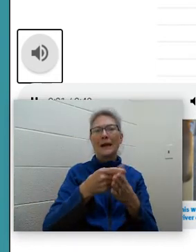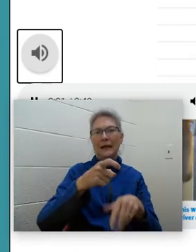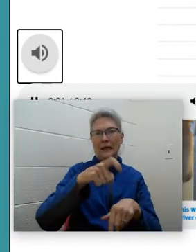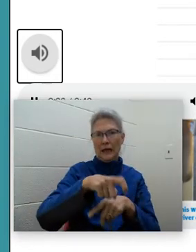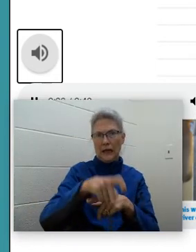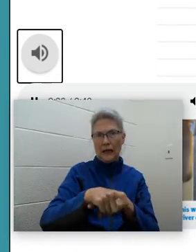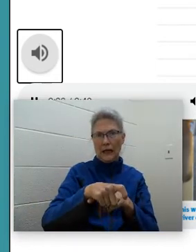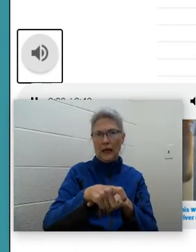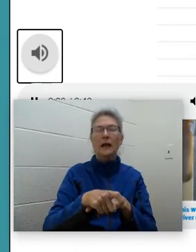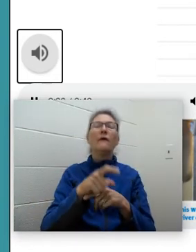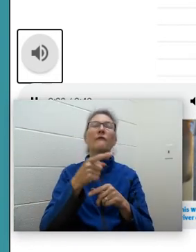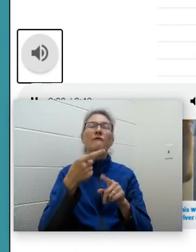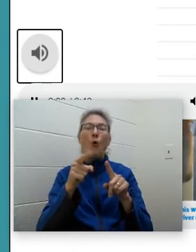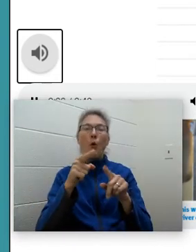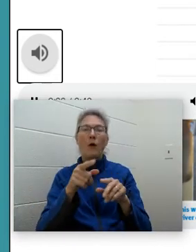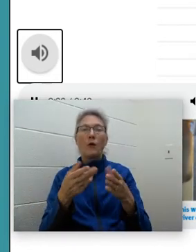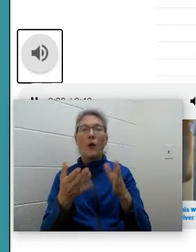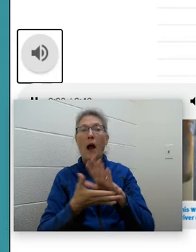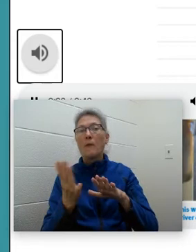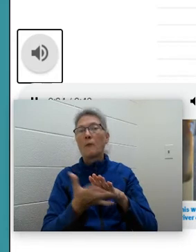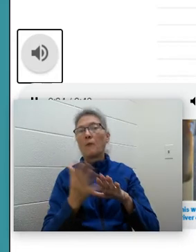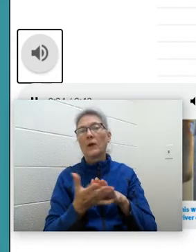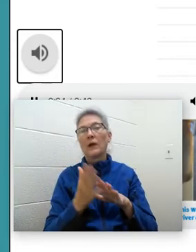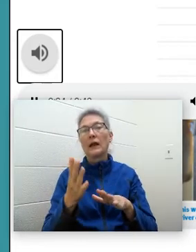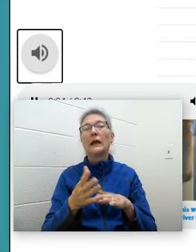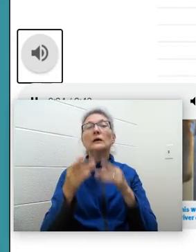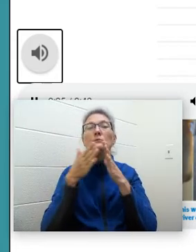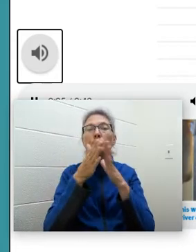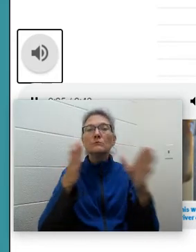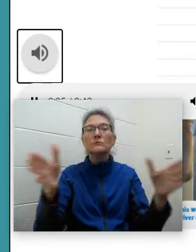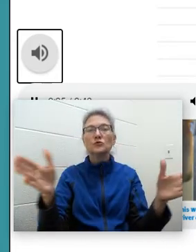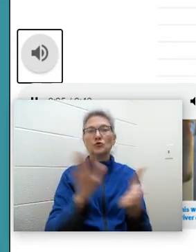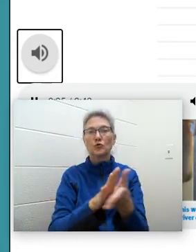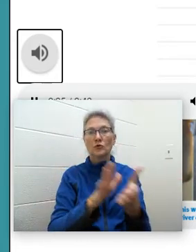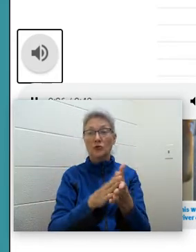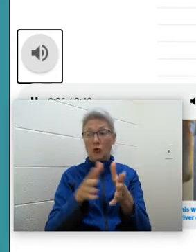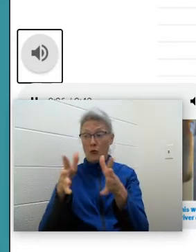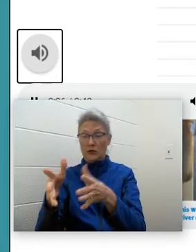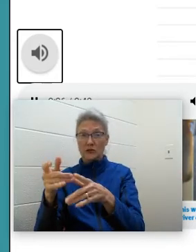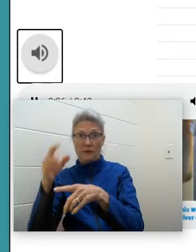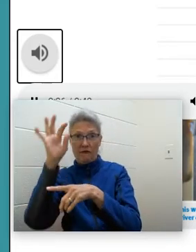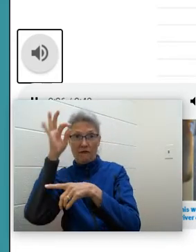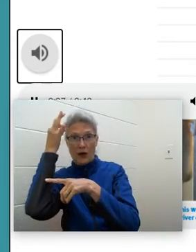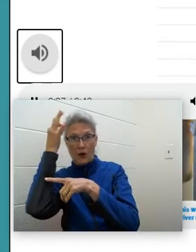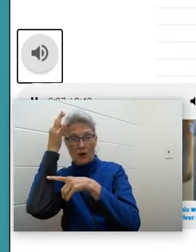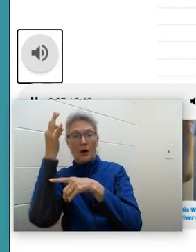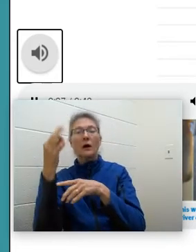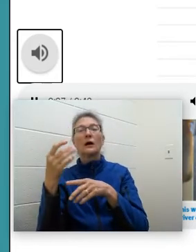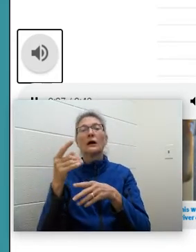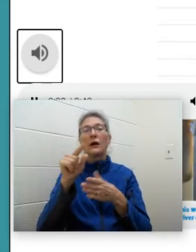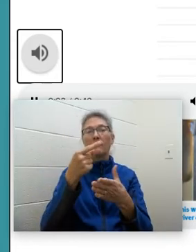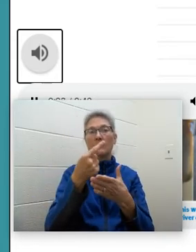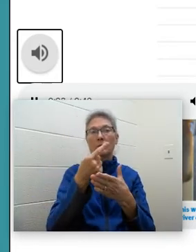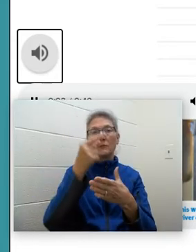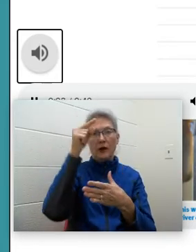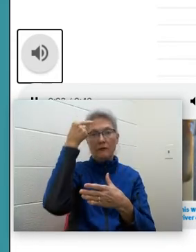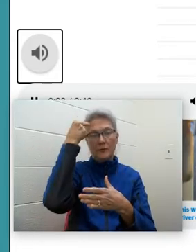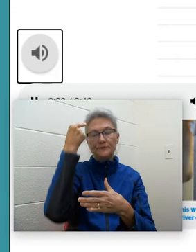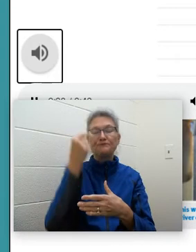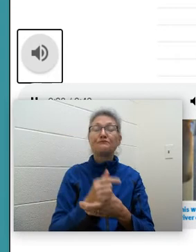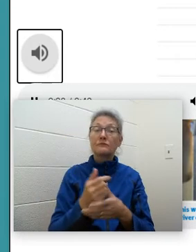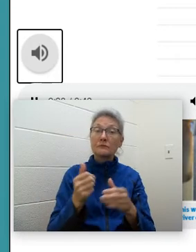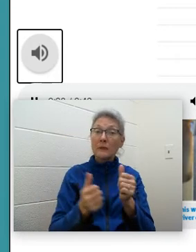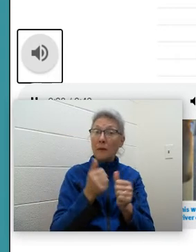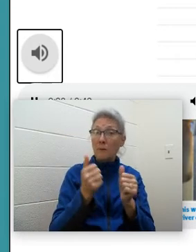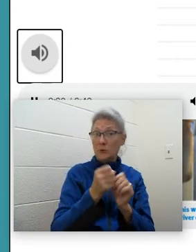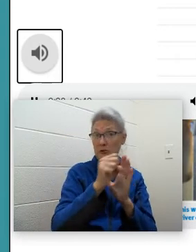comes from the federal and local governments. Most states also have state colleges and universities where students can seek a